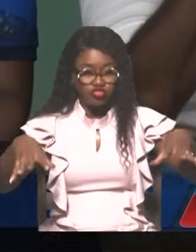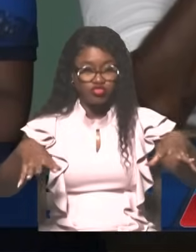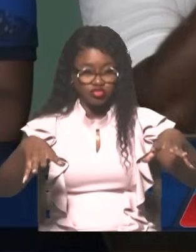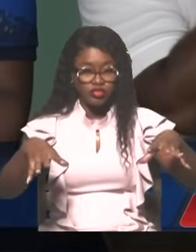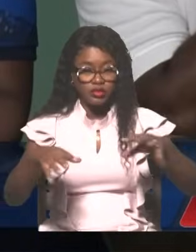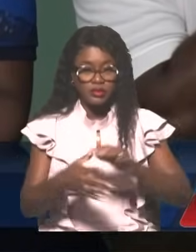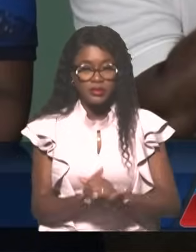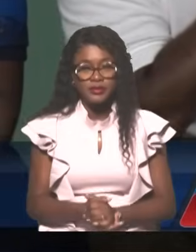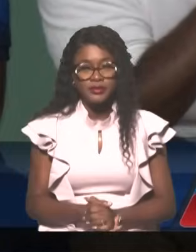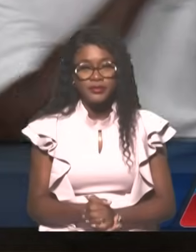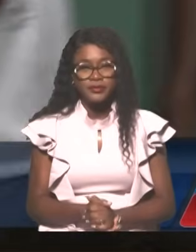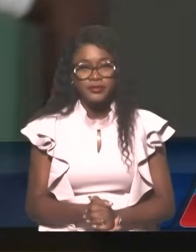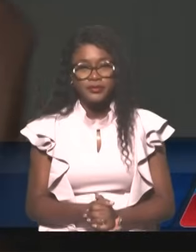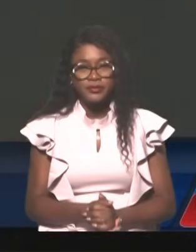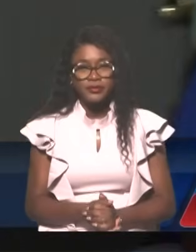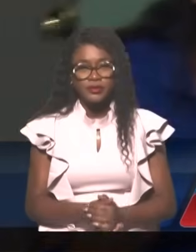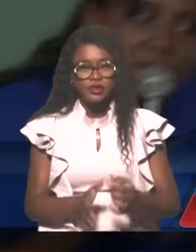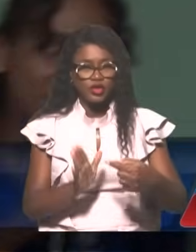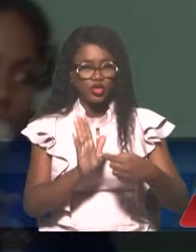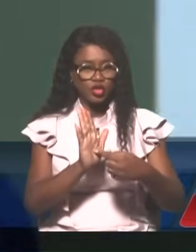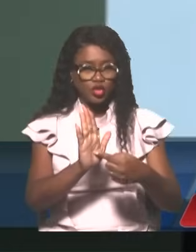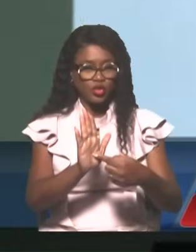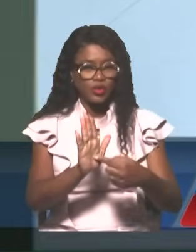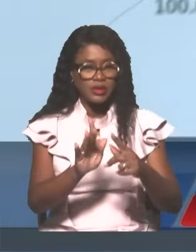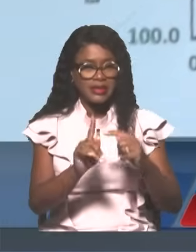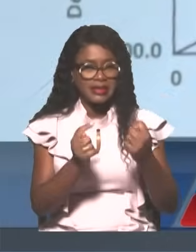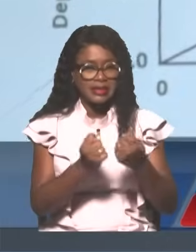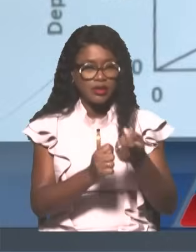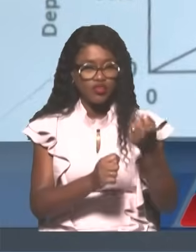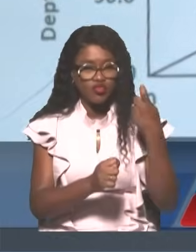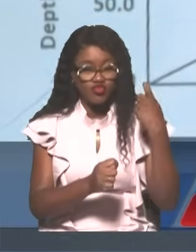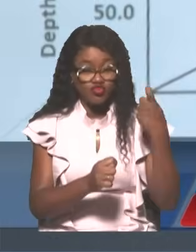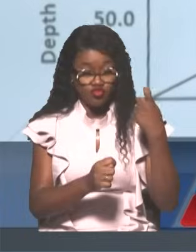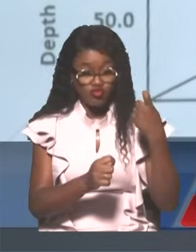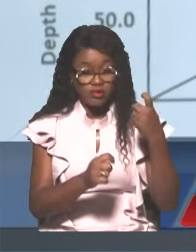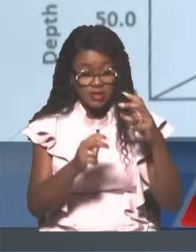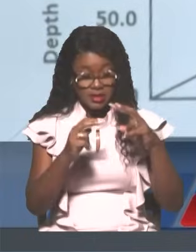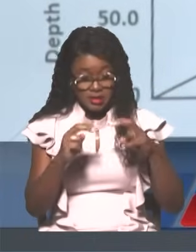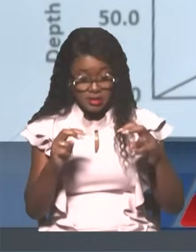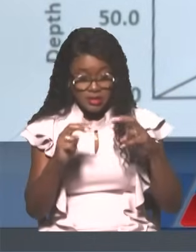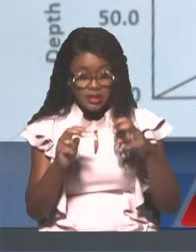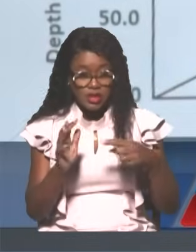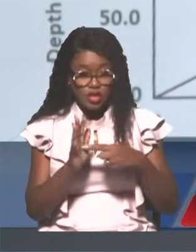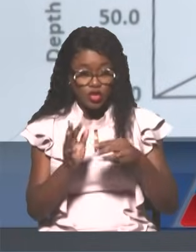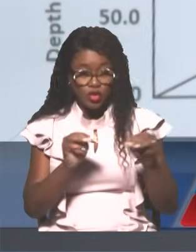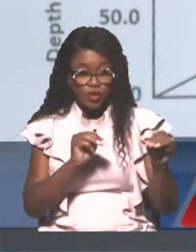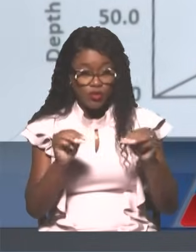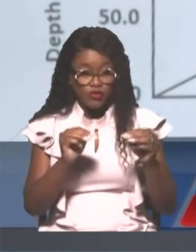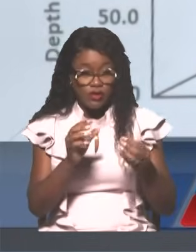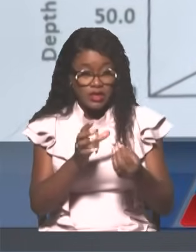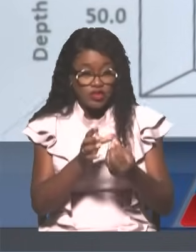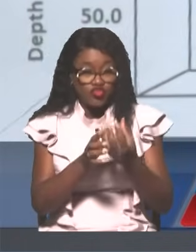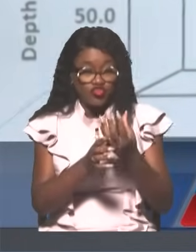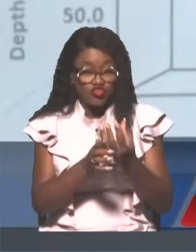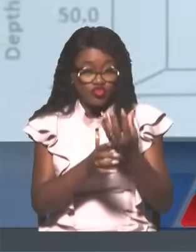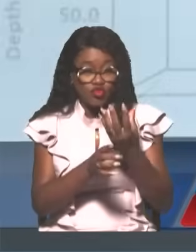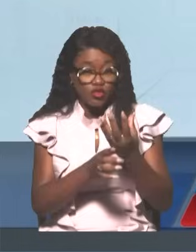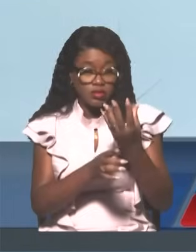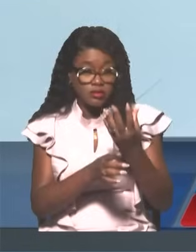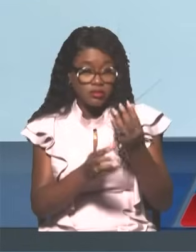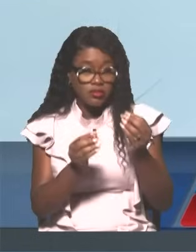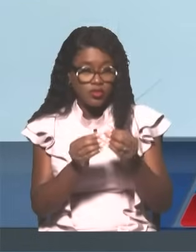mud. Ms. Ramjarrie showed residents her team's most recent findings, which show movement and growth of the pressurized